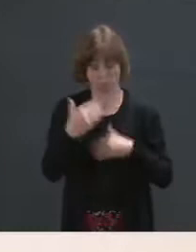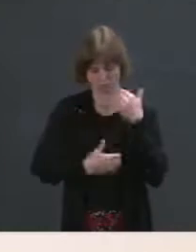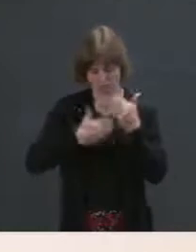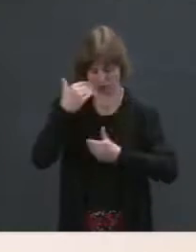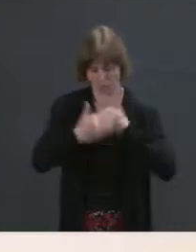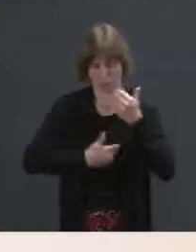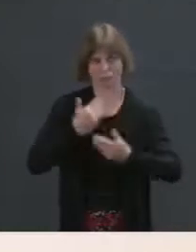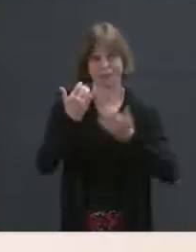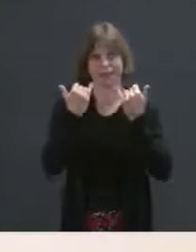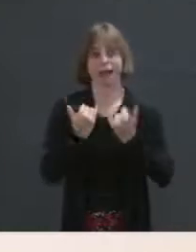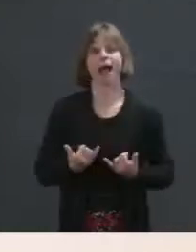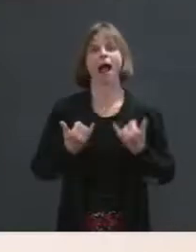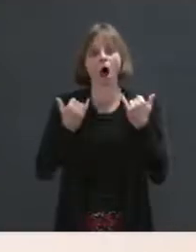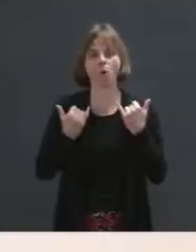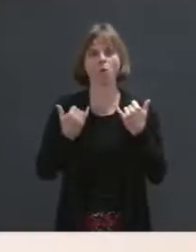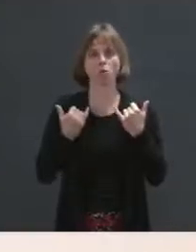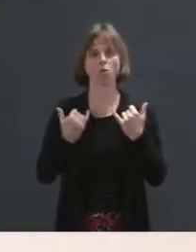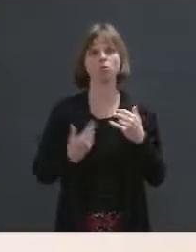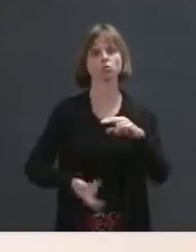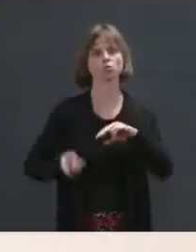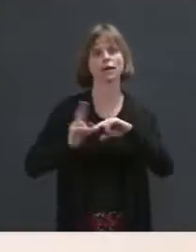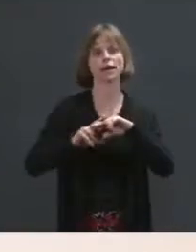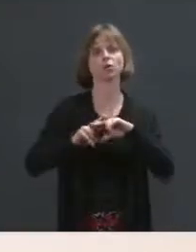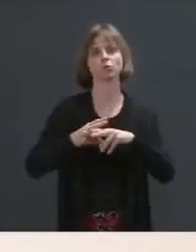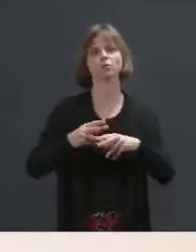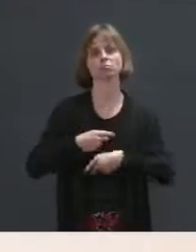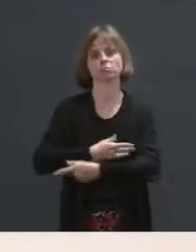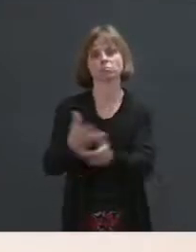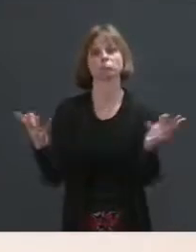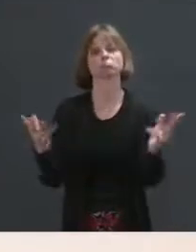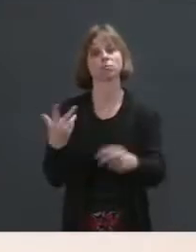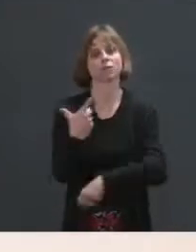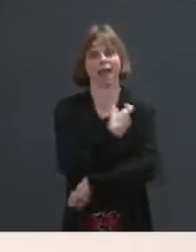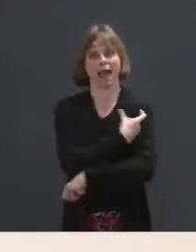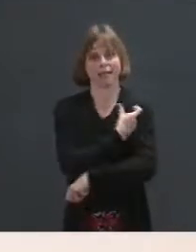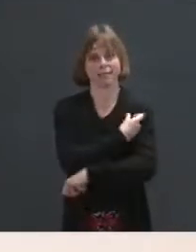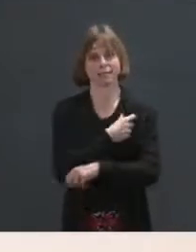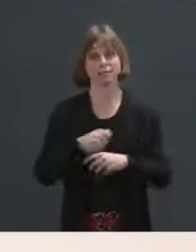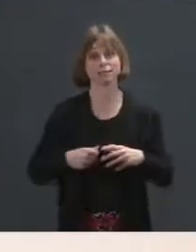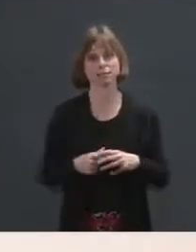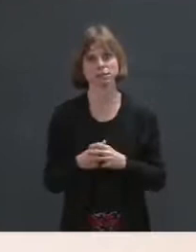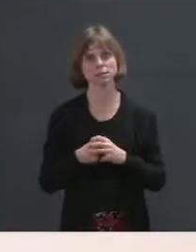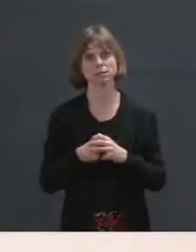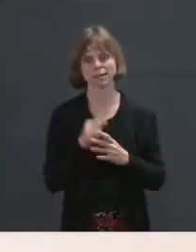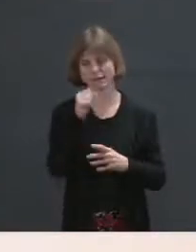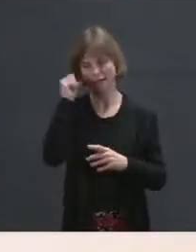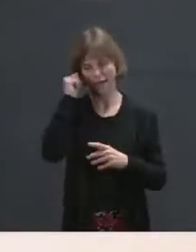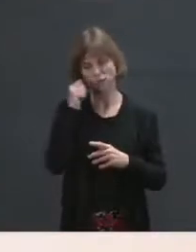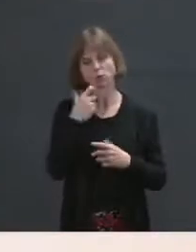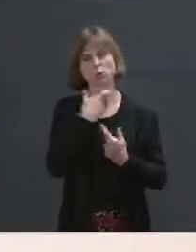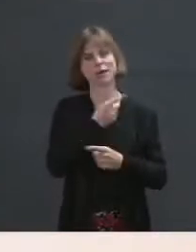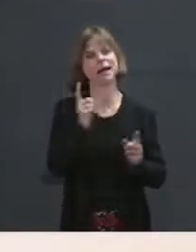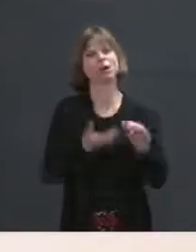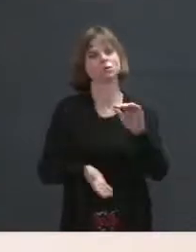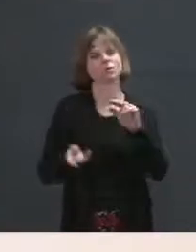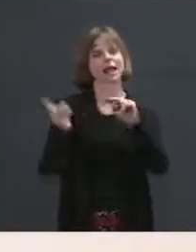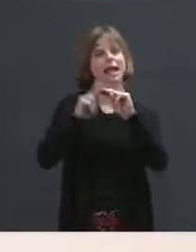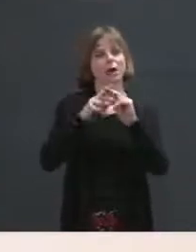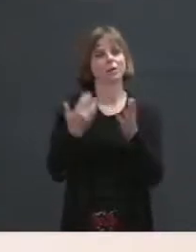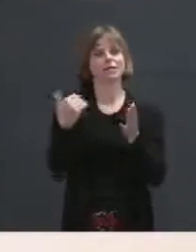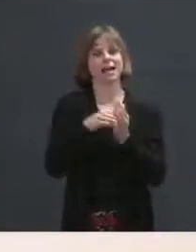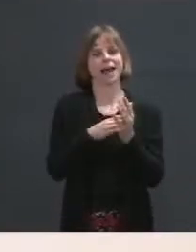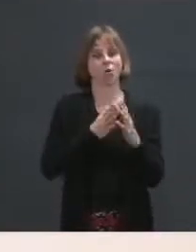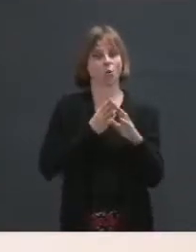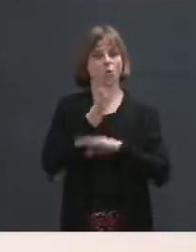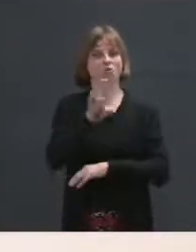to increase vaccines that are being distributed to states. As yesterday we announced another increase in that to an over